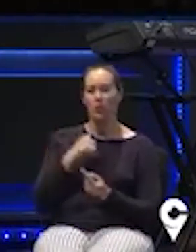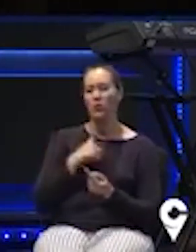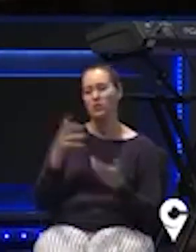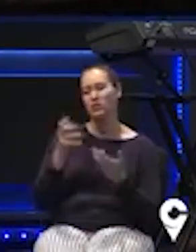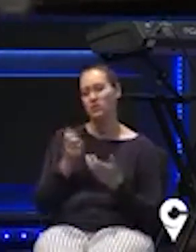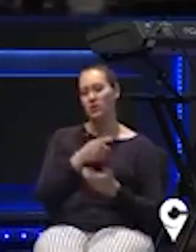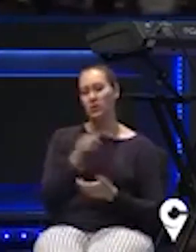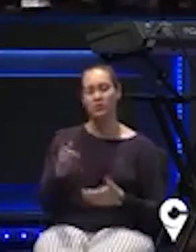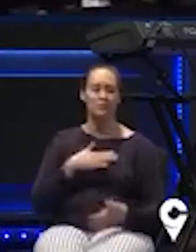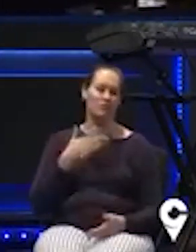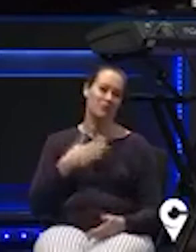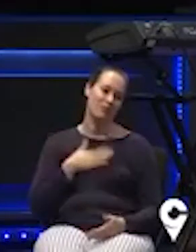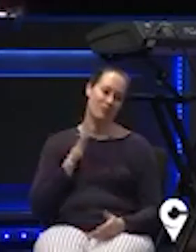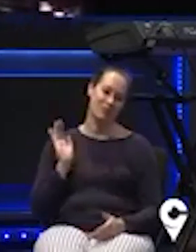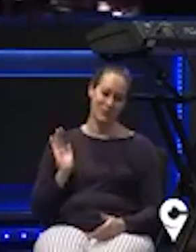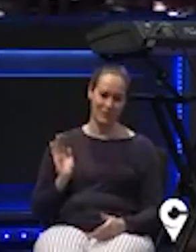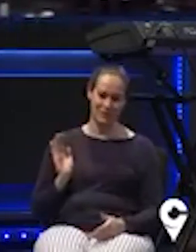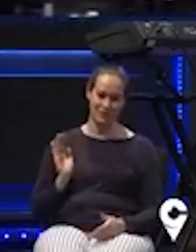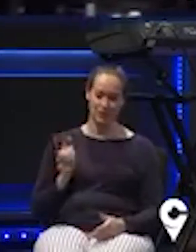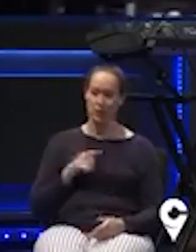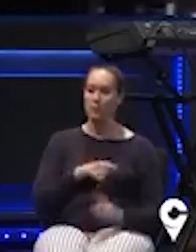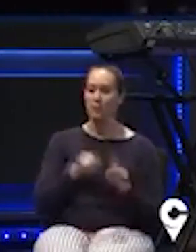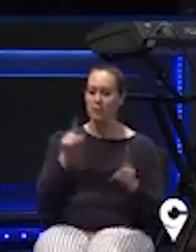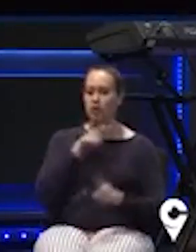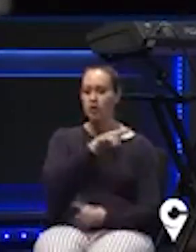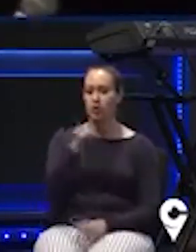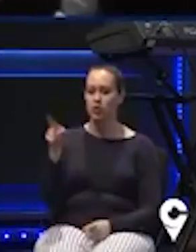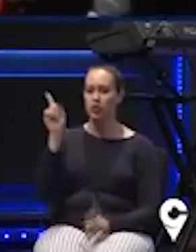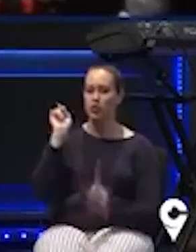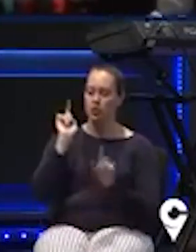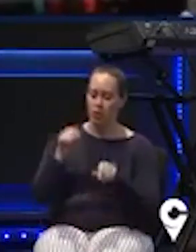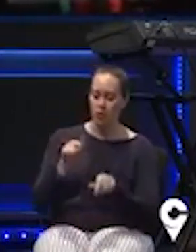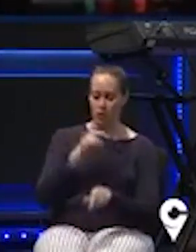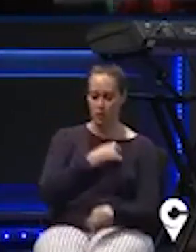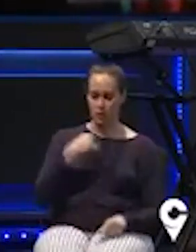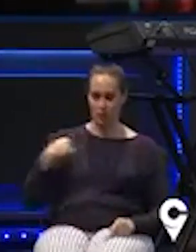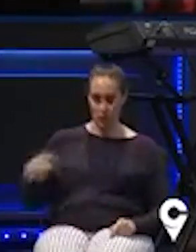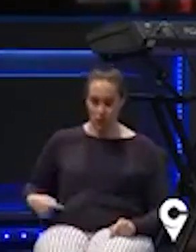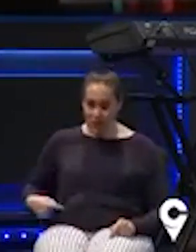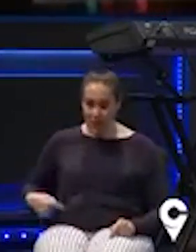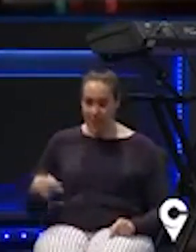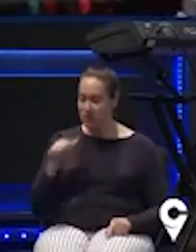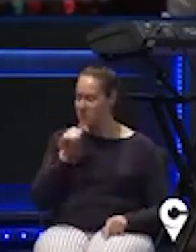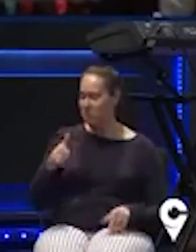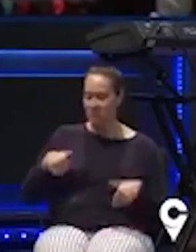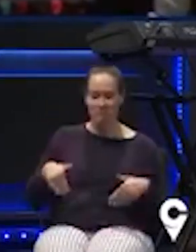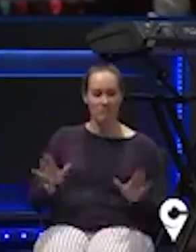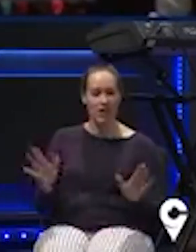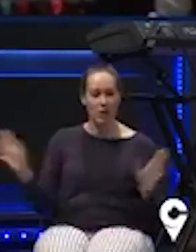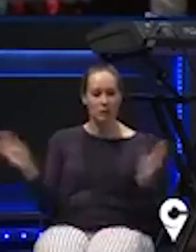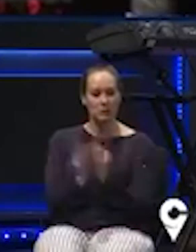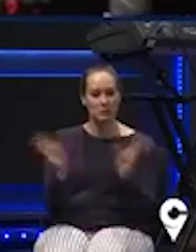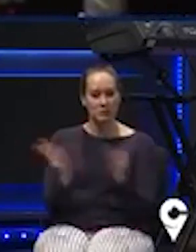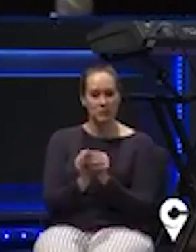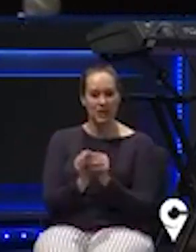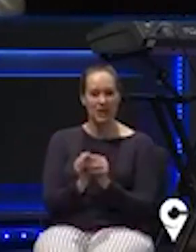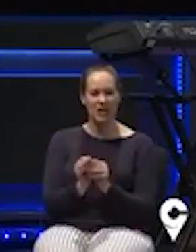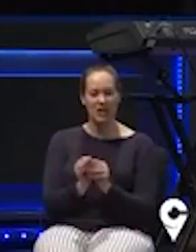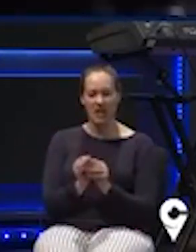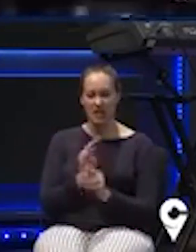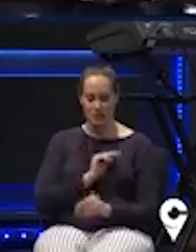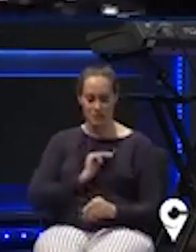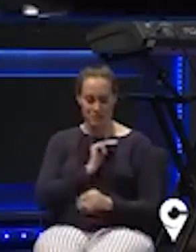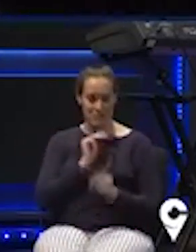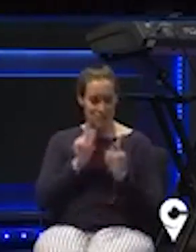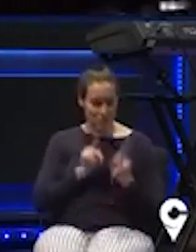what the word says. But you go to China where they can't even meet on Sunday morning, and our missionaries tell us 30,000 people every